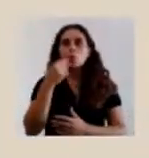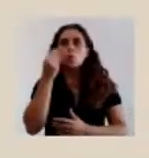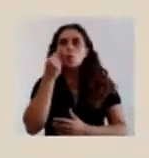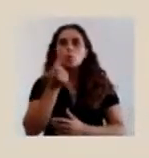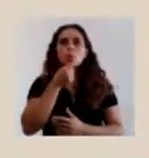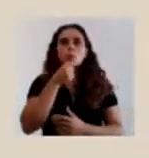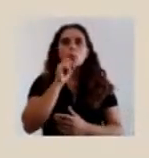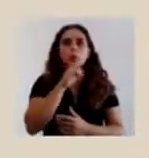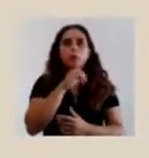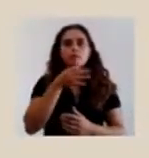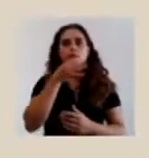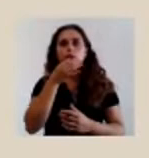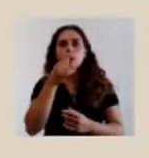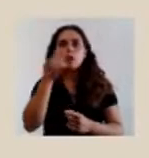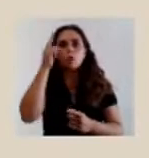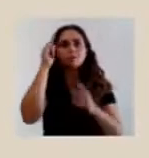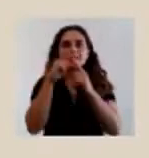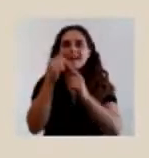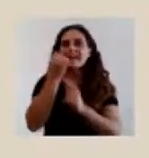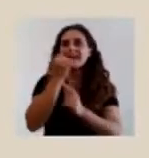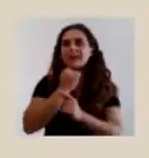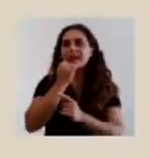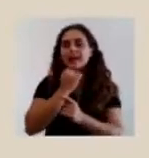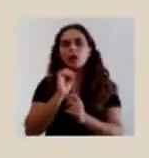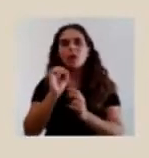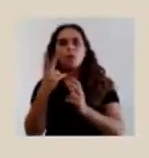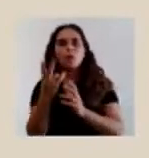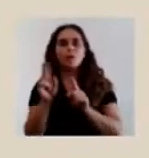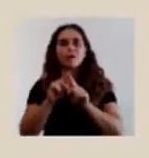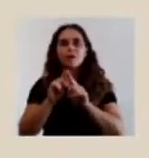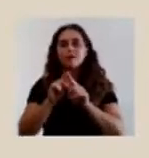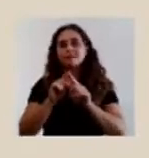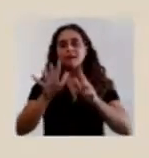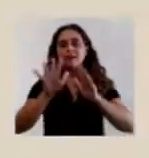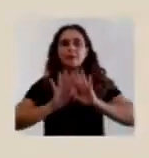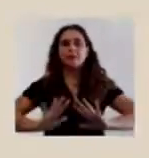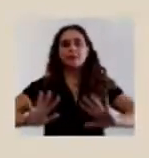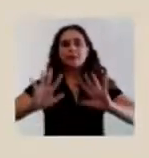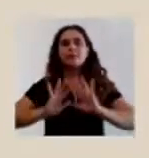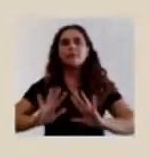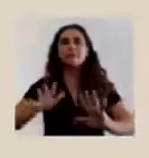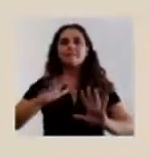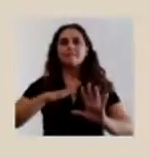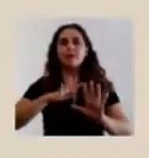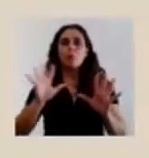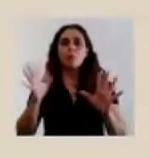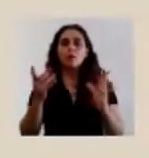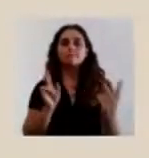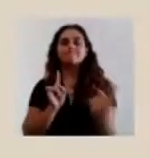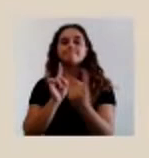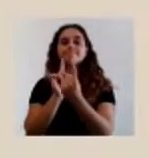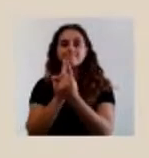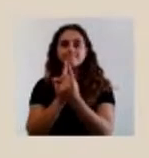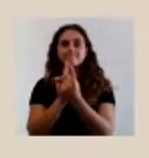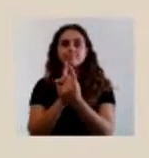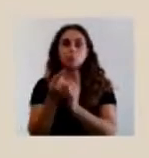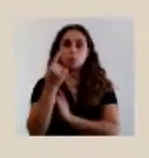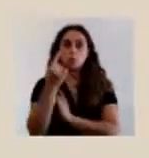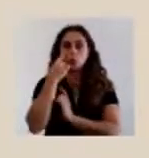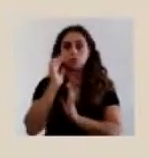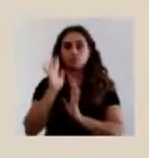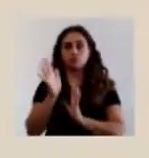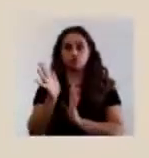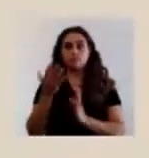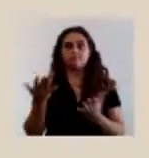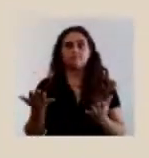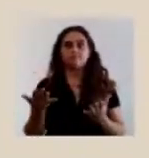could make so we could share a laugh and ease awkwardness as we crossed paths. As you may have noticed